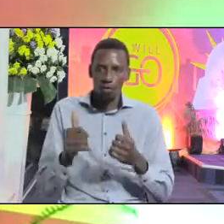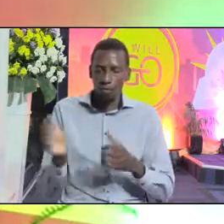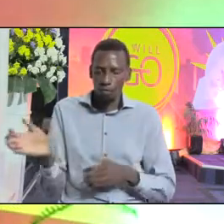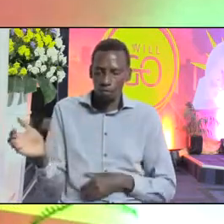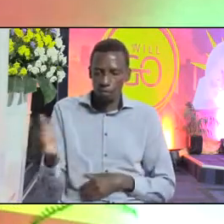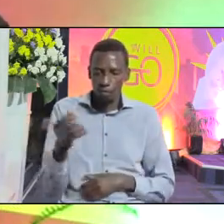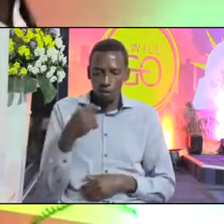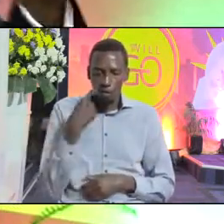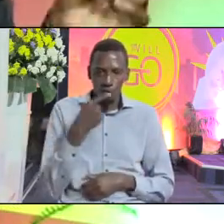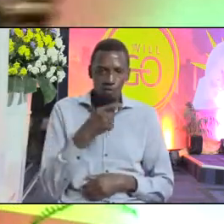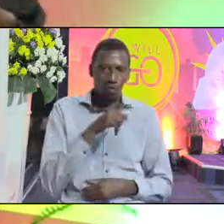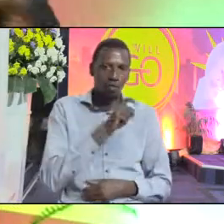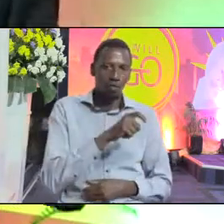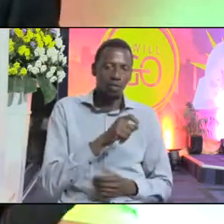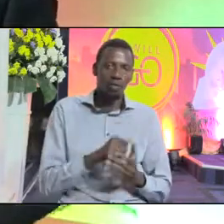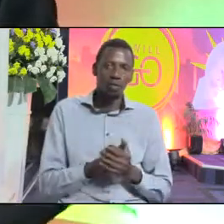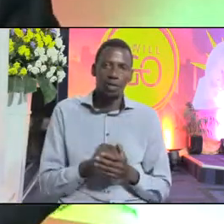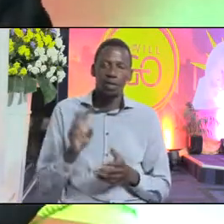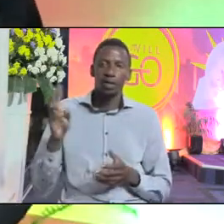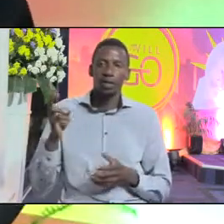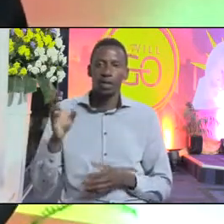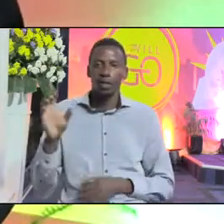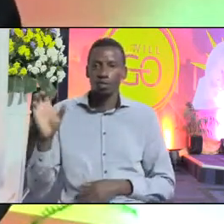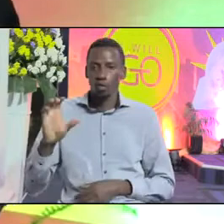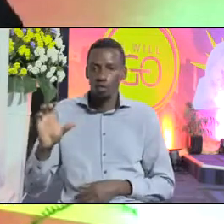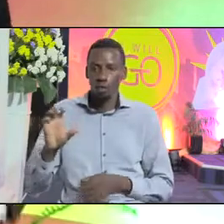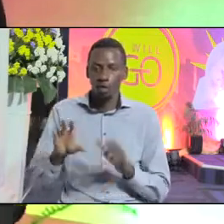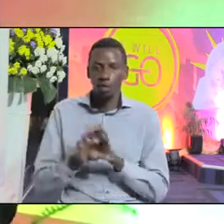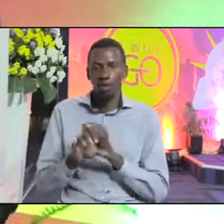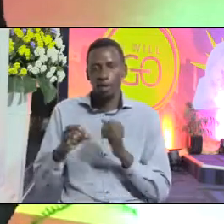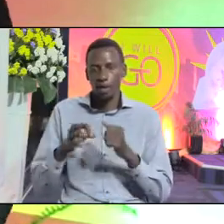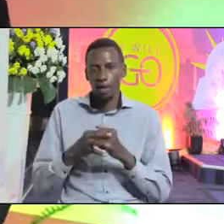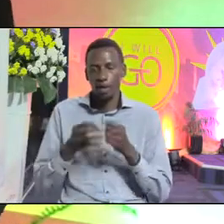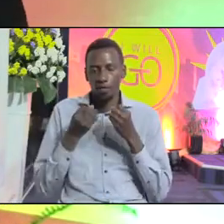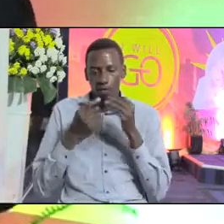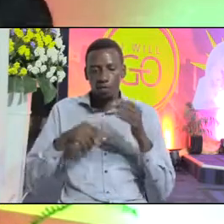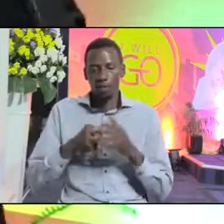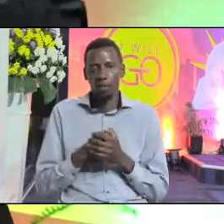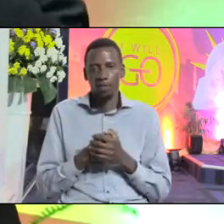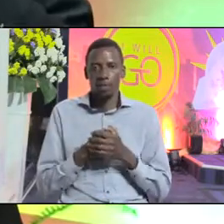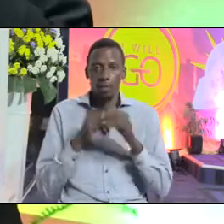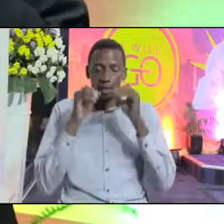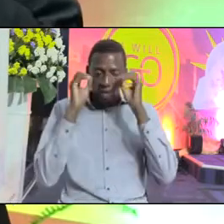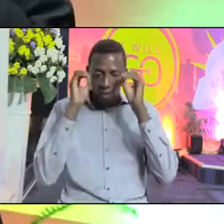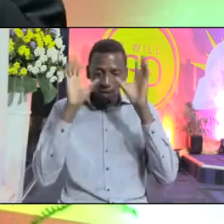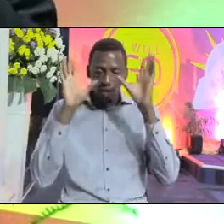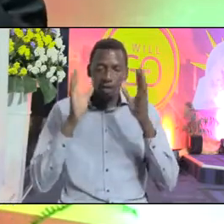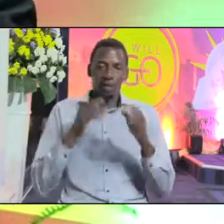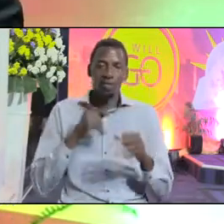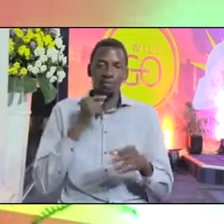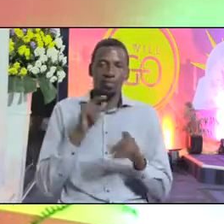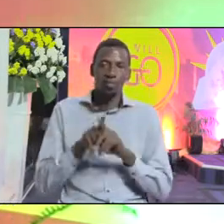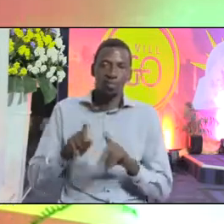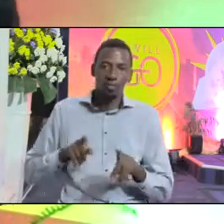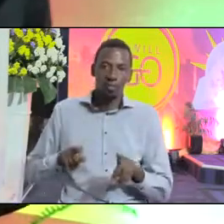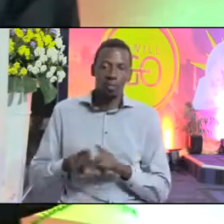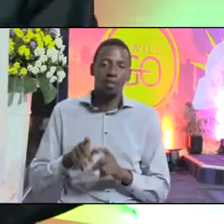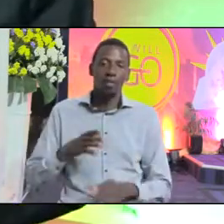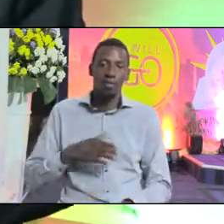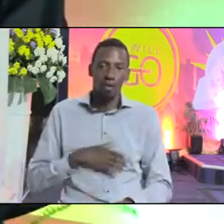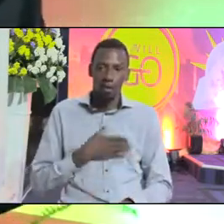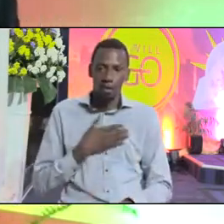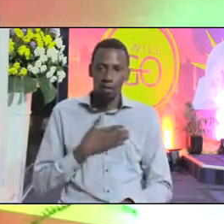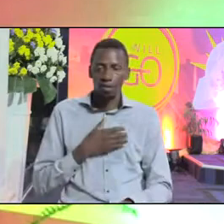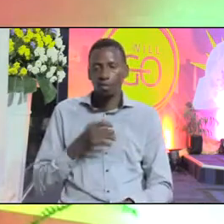need, as 2 Corinthians chapter 8 tells us. Surprisingly, my brothers and sisters, Paul's